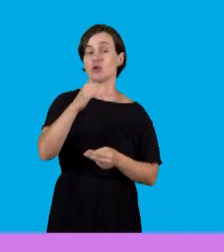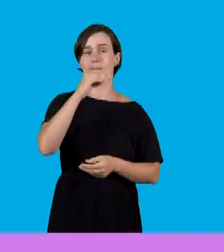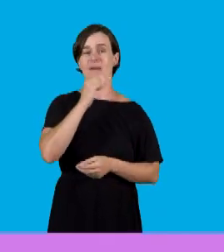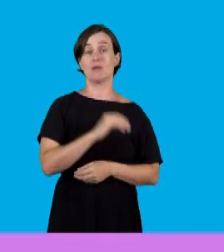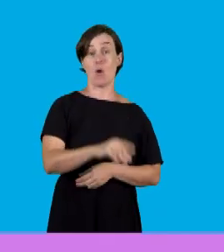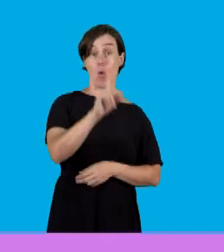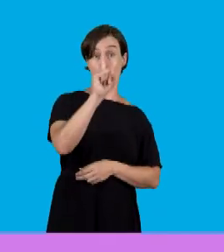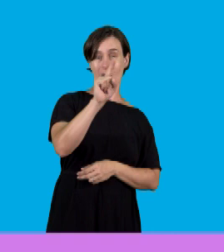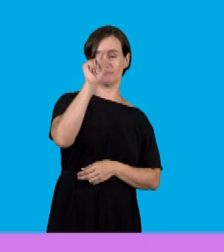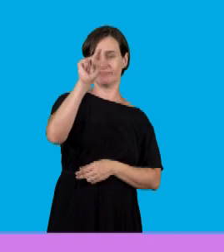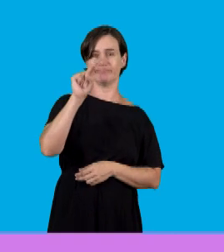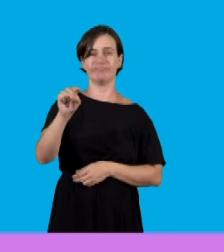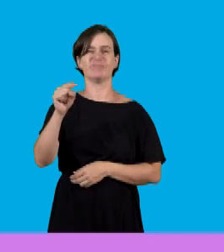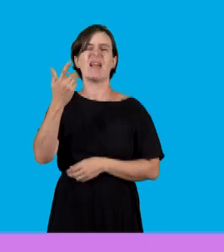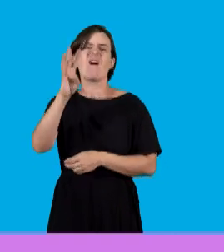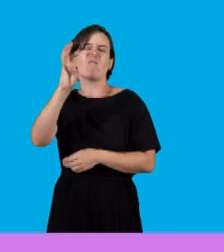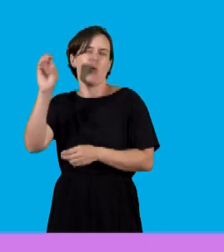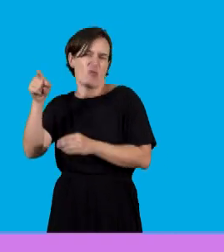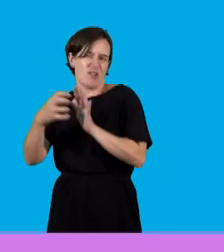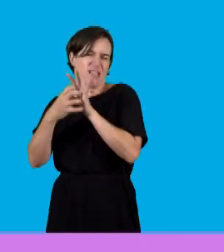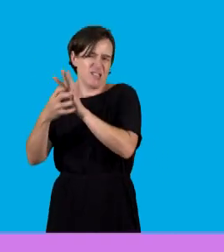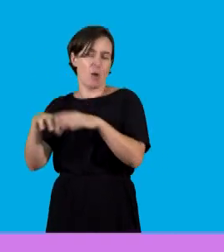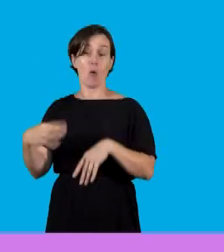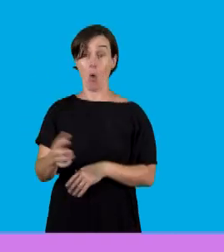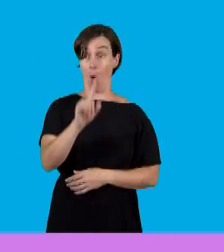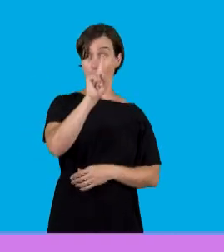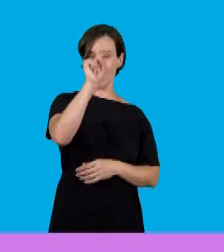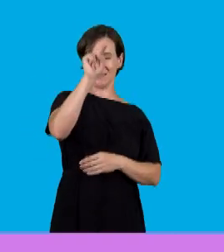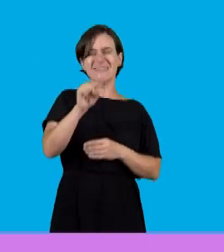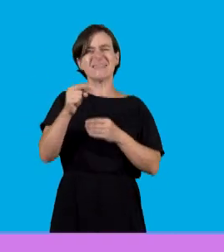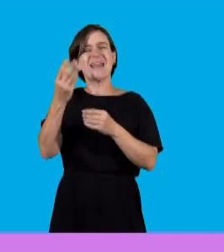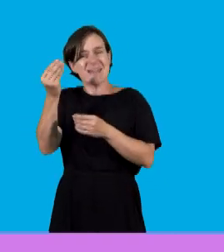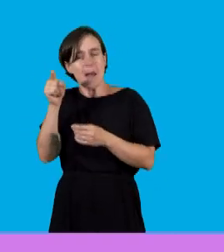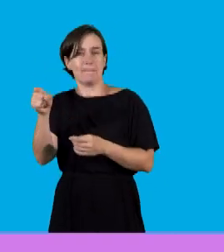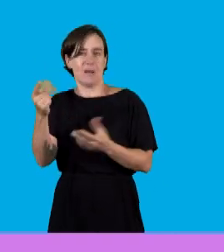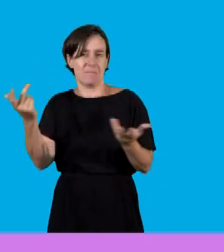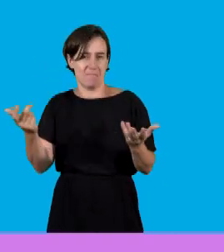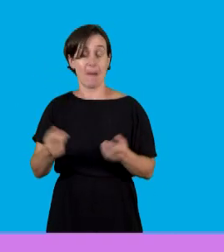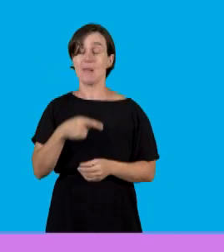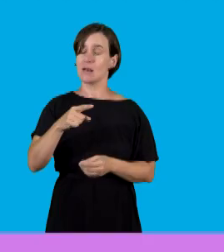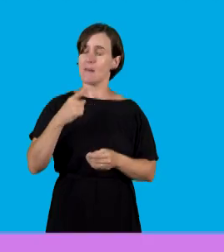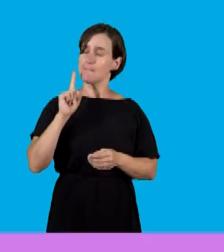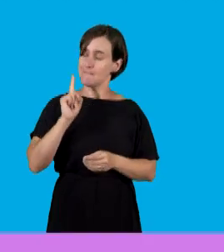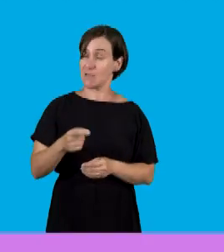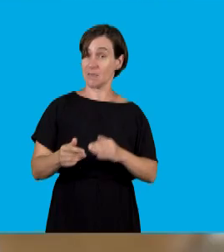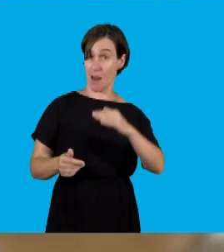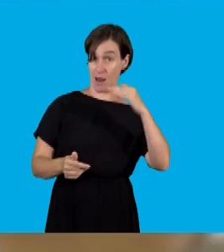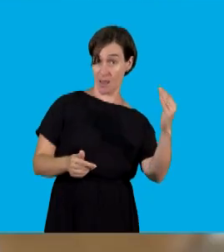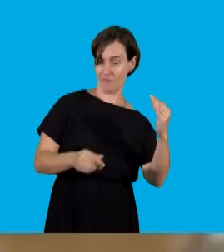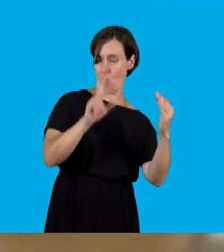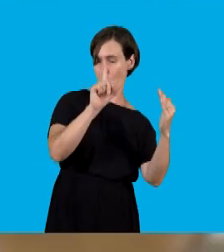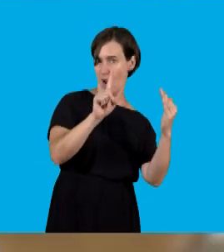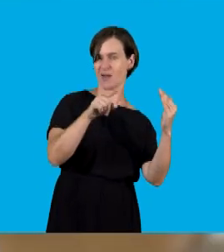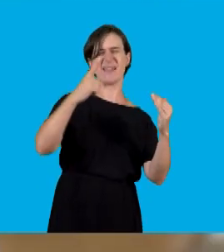ratio, which is 1:400. That is an example, or 1:2 something, but it should always be 1 on the left-hand side and